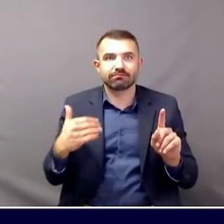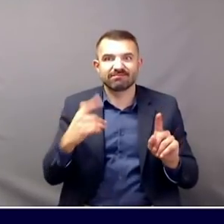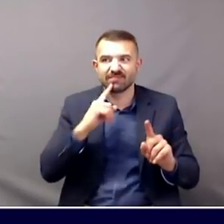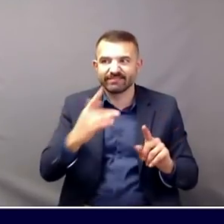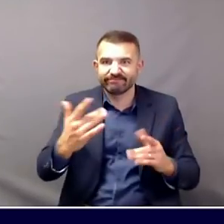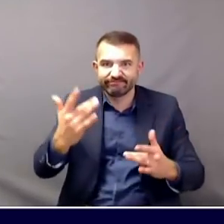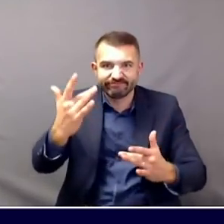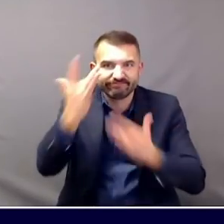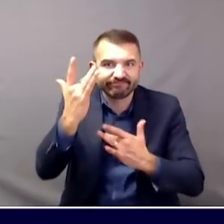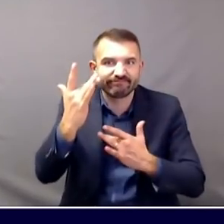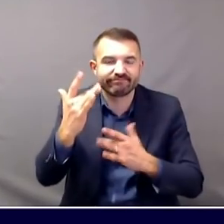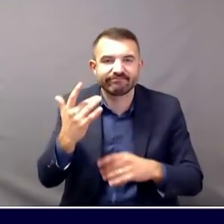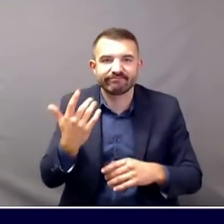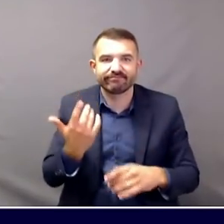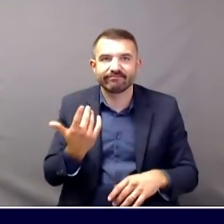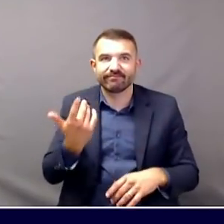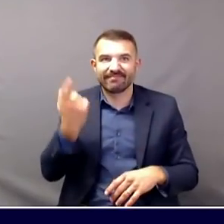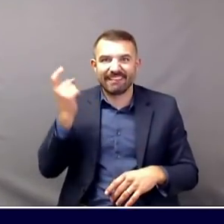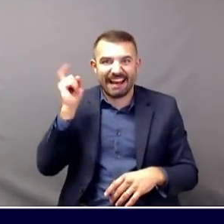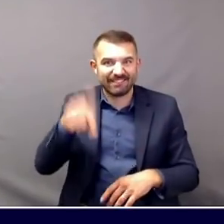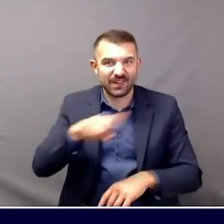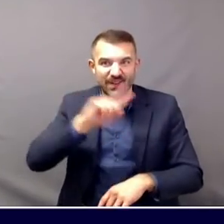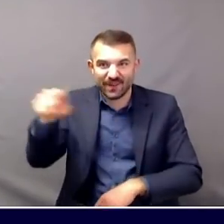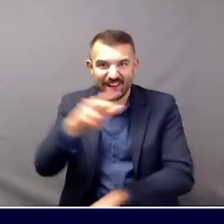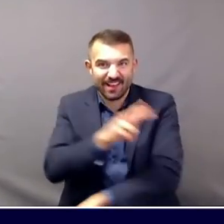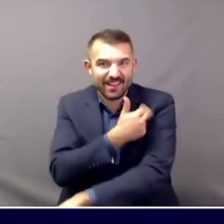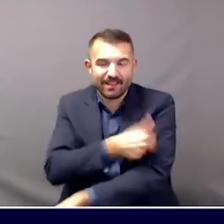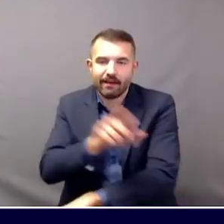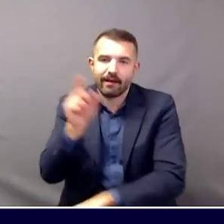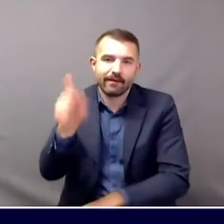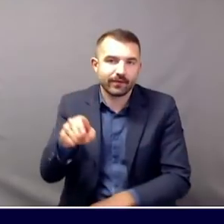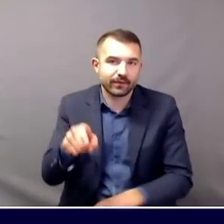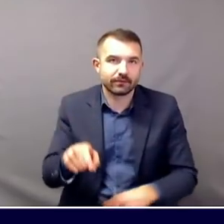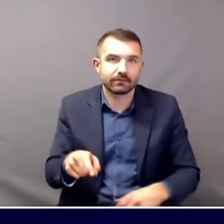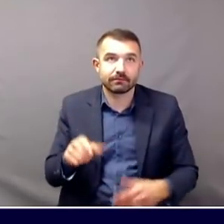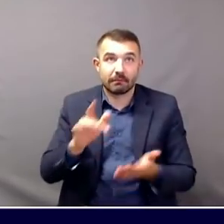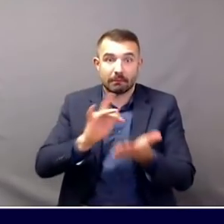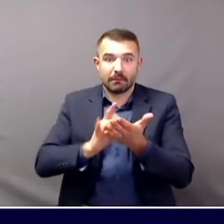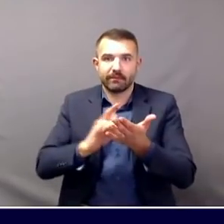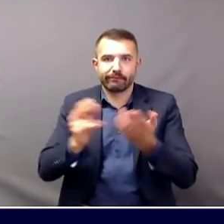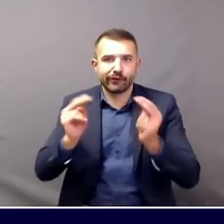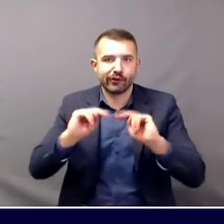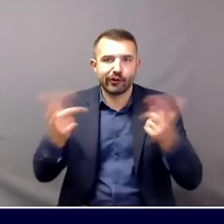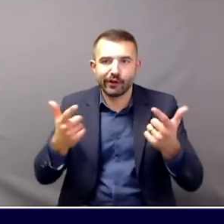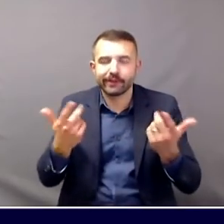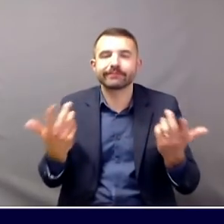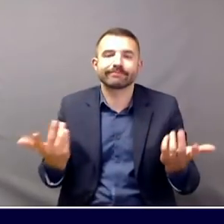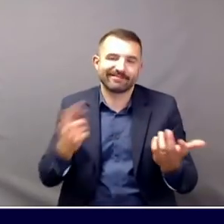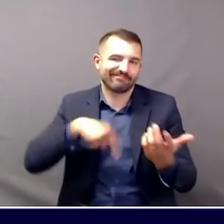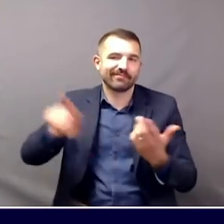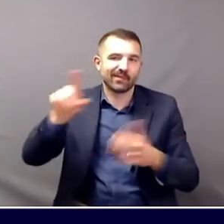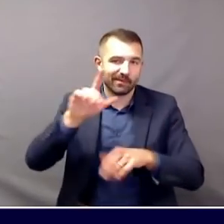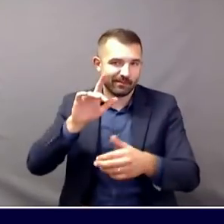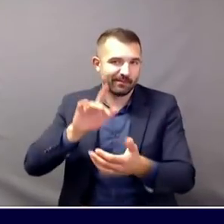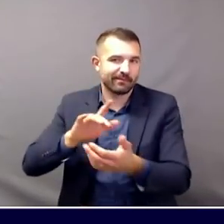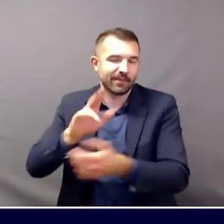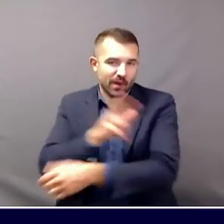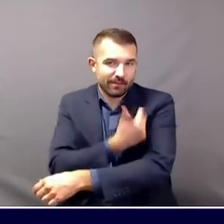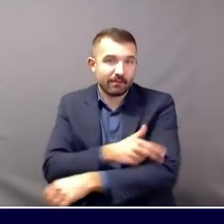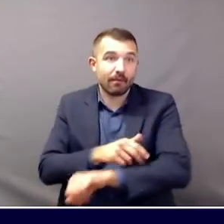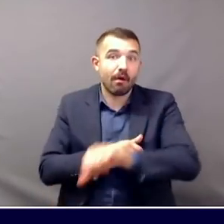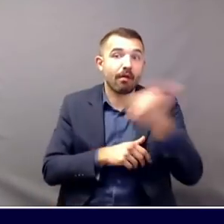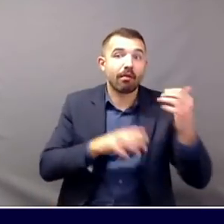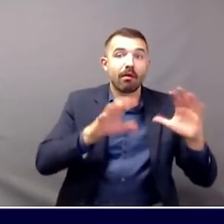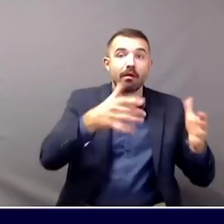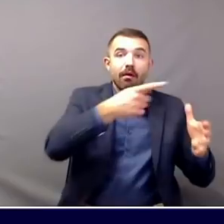going to need to be hospitalized. The drug doesn't really work in them. There's another group of patients who are not that ill when they first go to the doctor